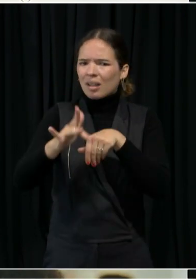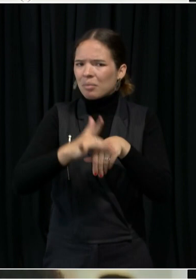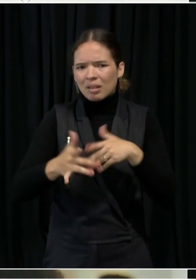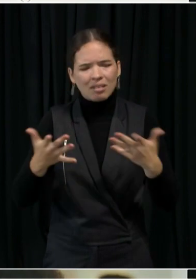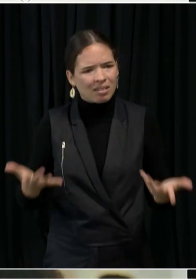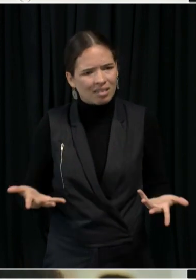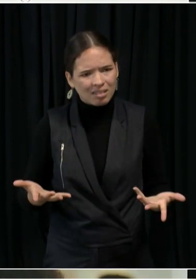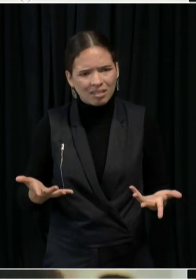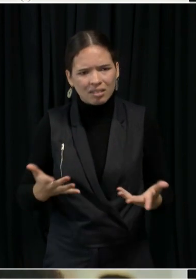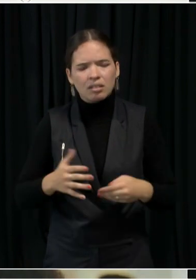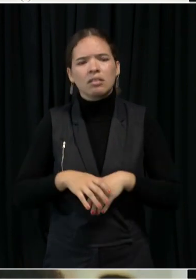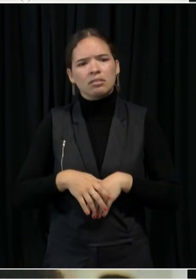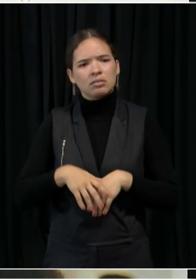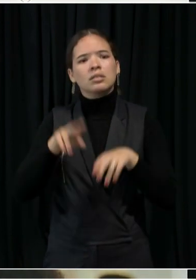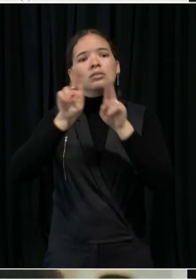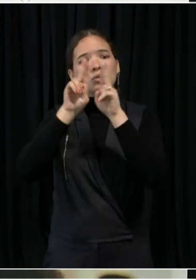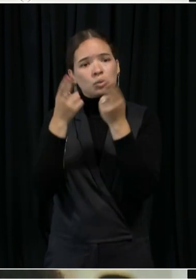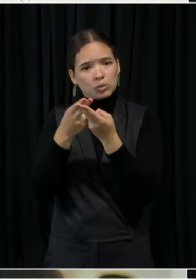Medical Center and other